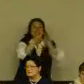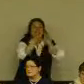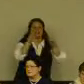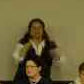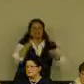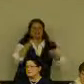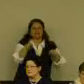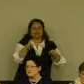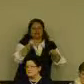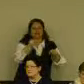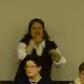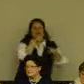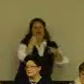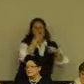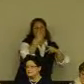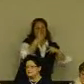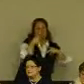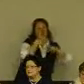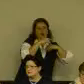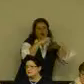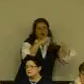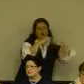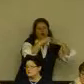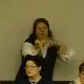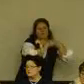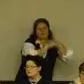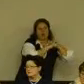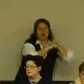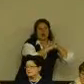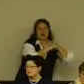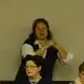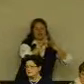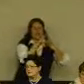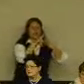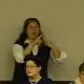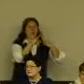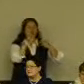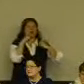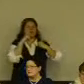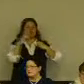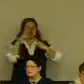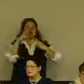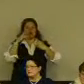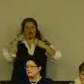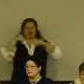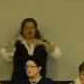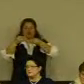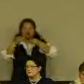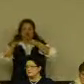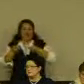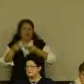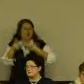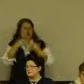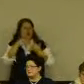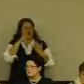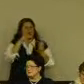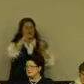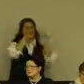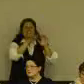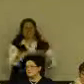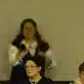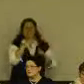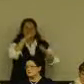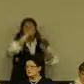might be going after. Sometimes that might be putting a cover letter on top that explains why you're actually interested in that